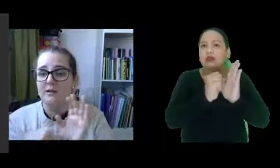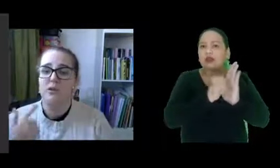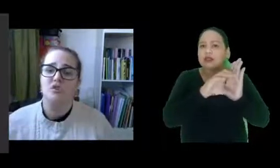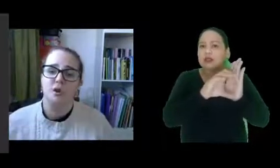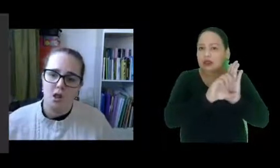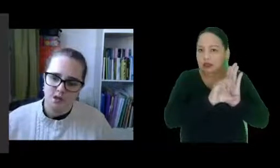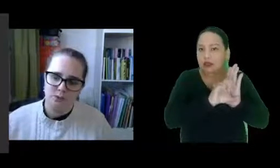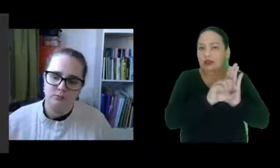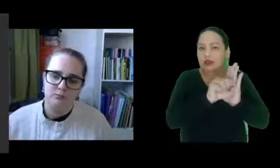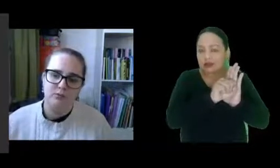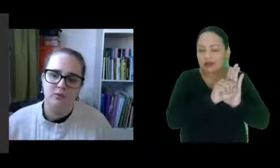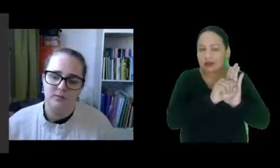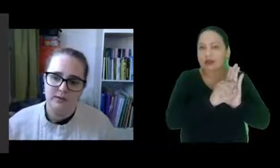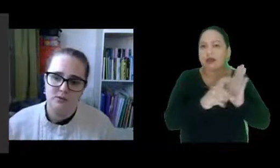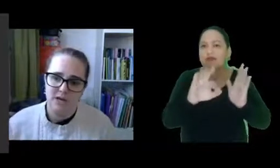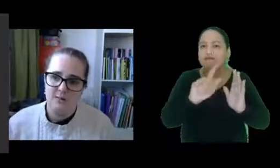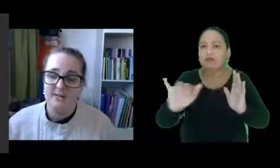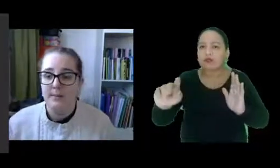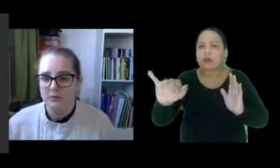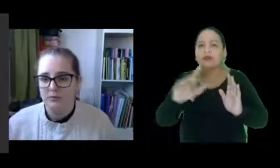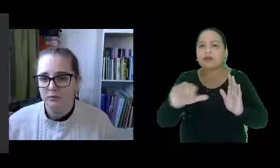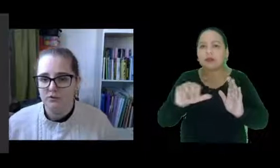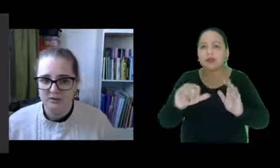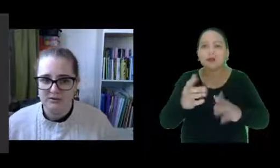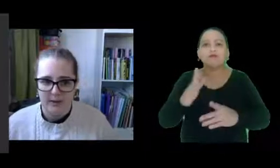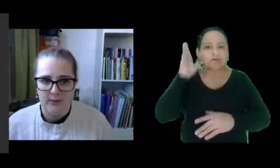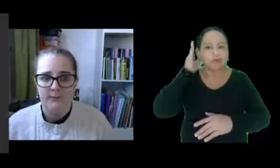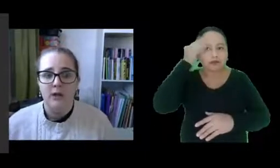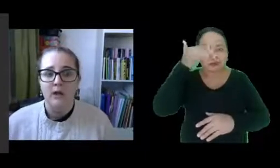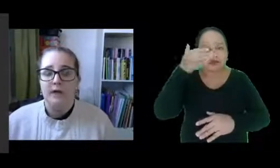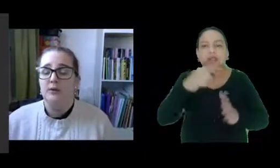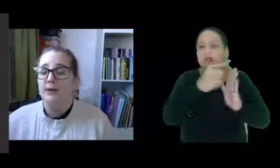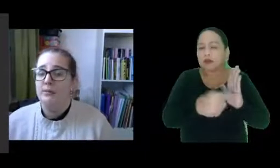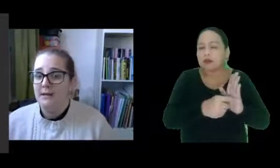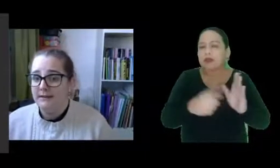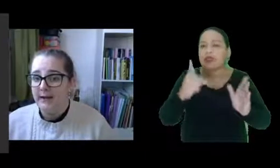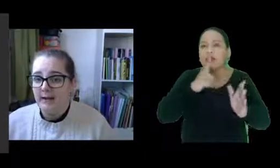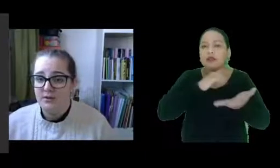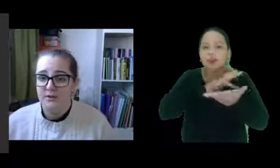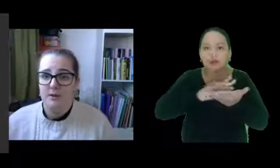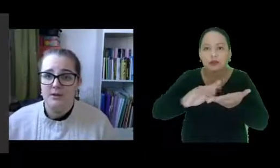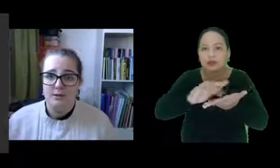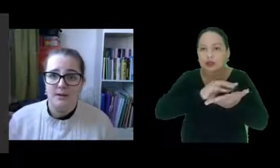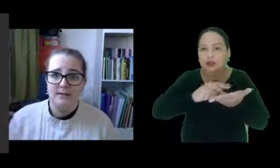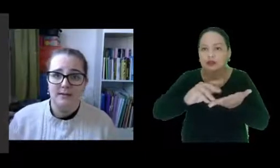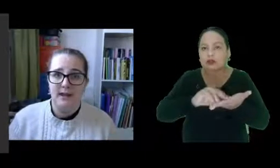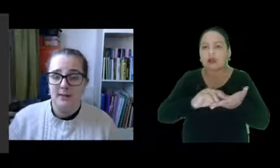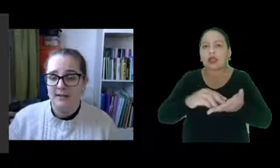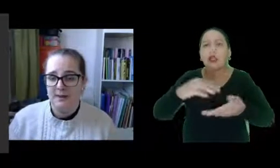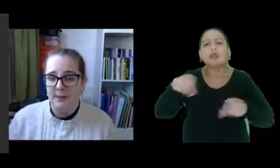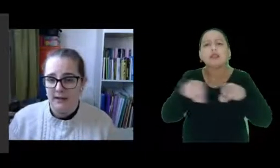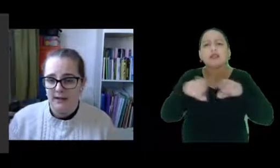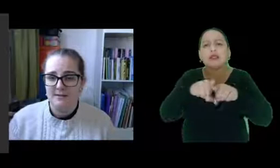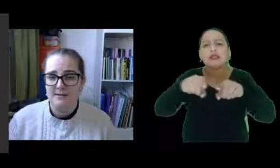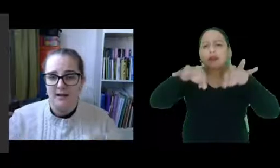CASA dactylology of the Libras alphabet in the hand of the deafblind. There is also the Braille tactile